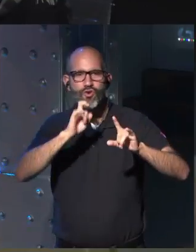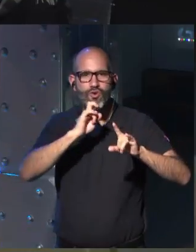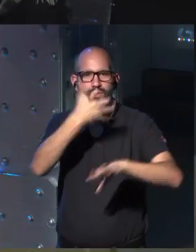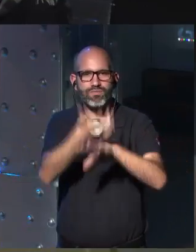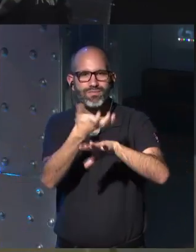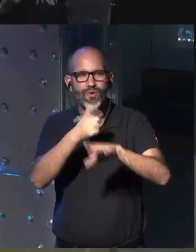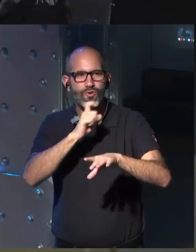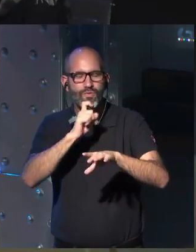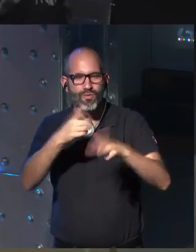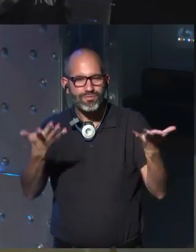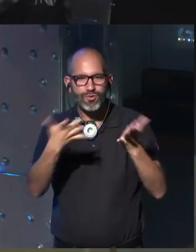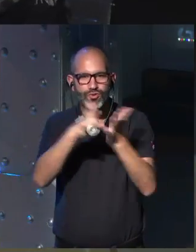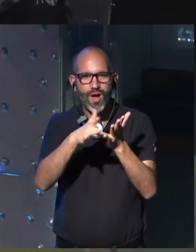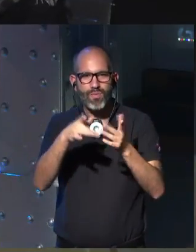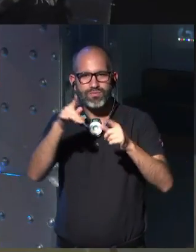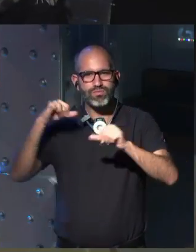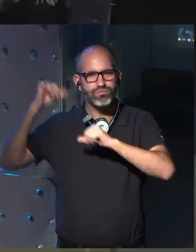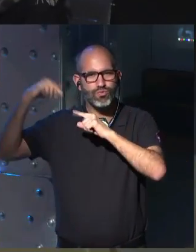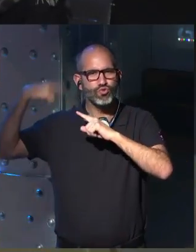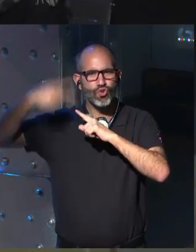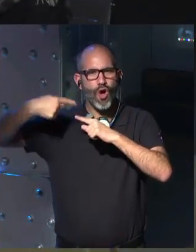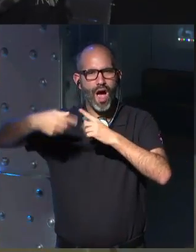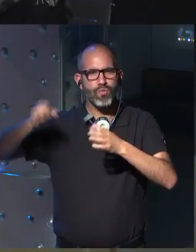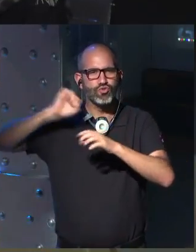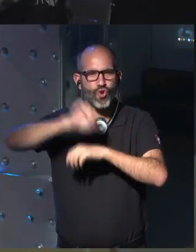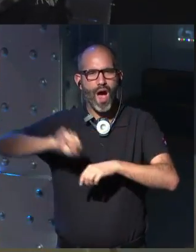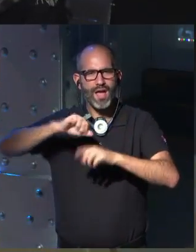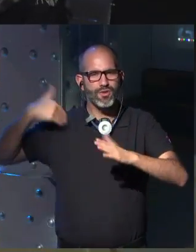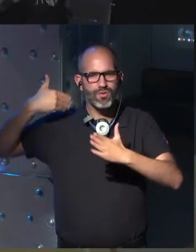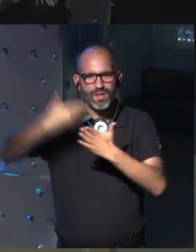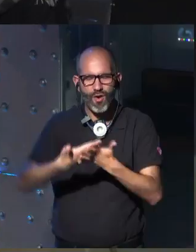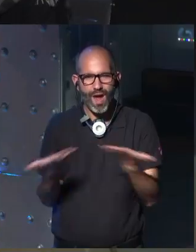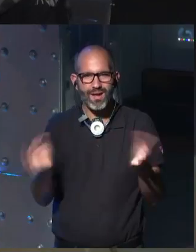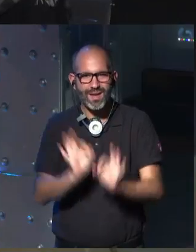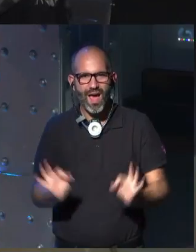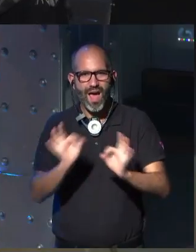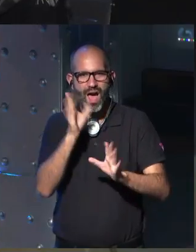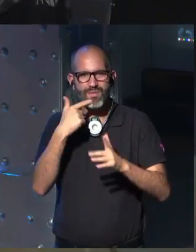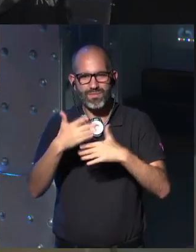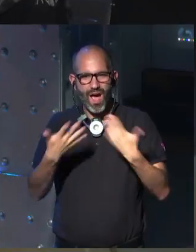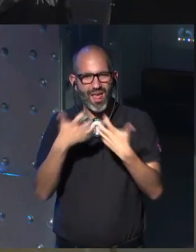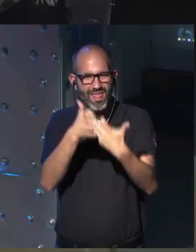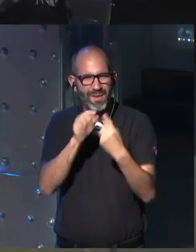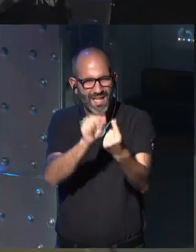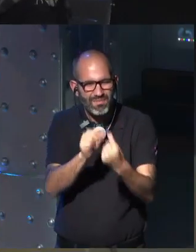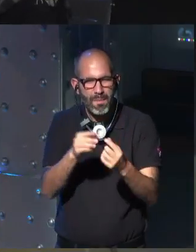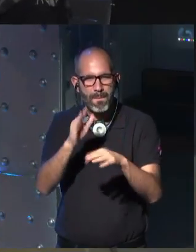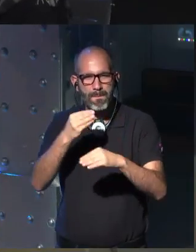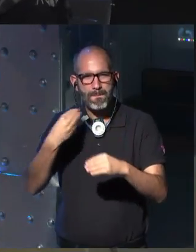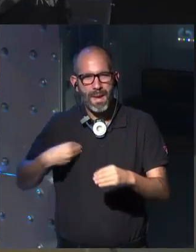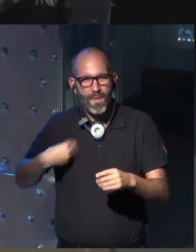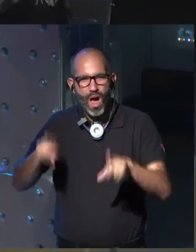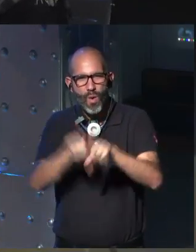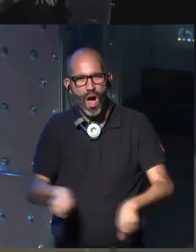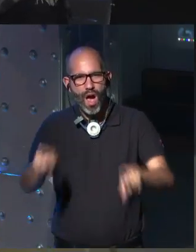reproduced throughout history up until now. It was the same sort of struggles, the same kind of debates about what exactly a record should embody.